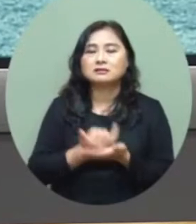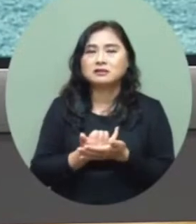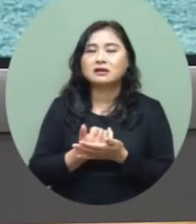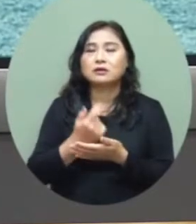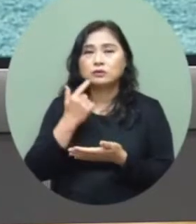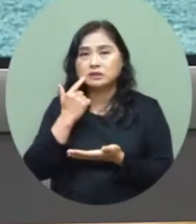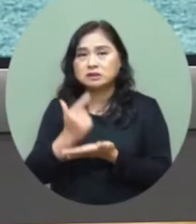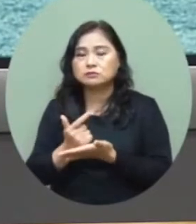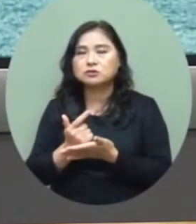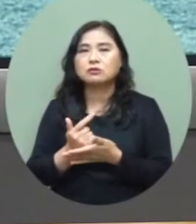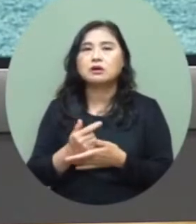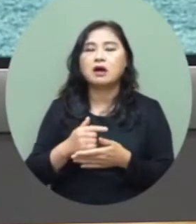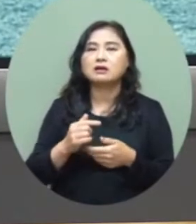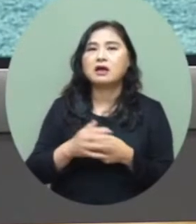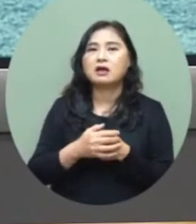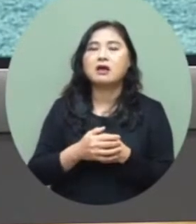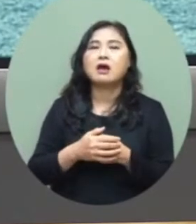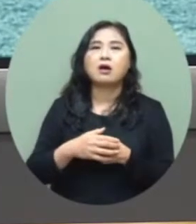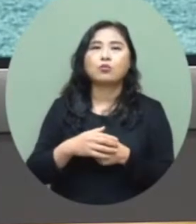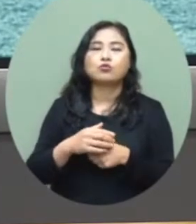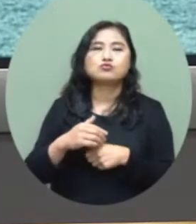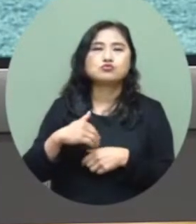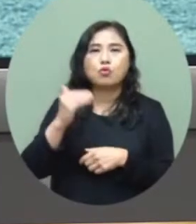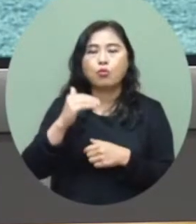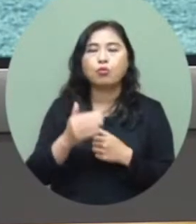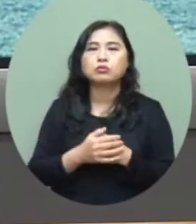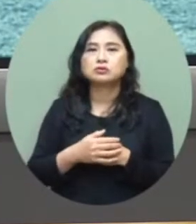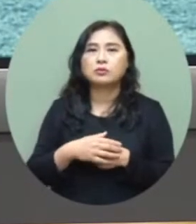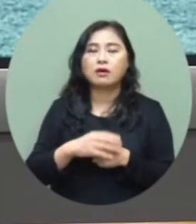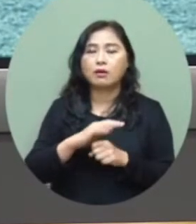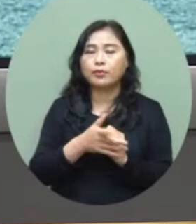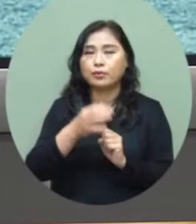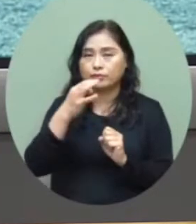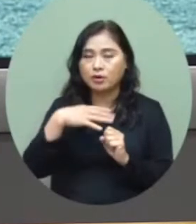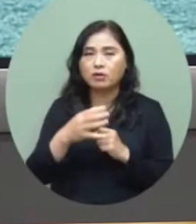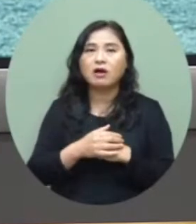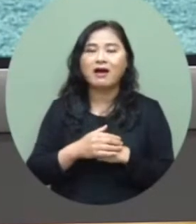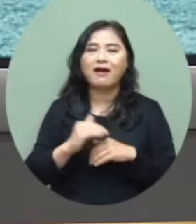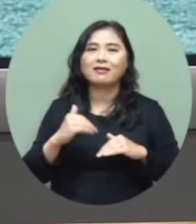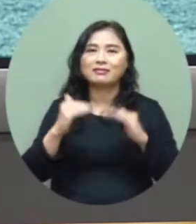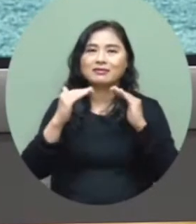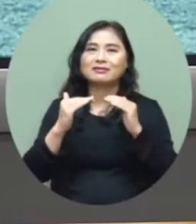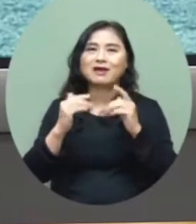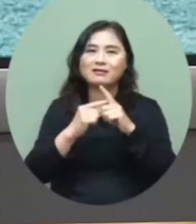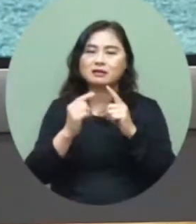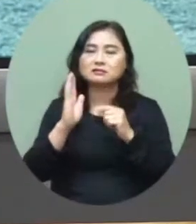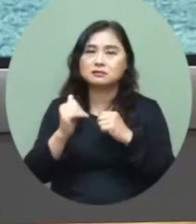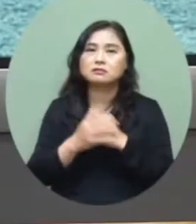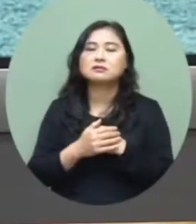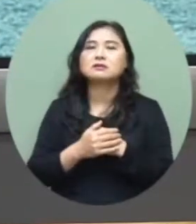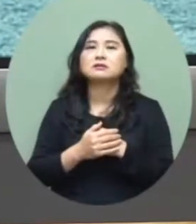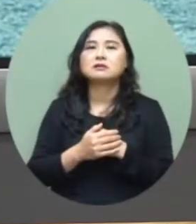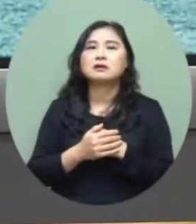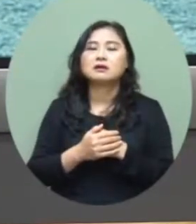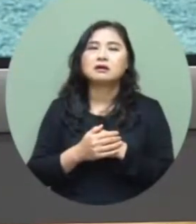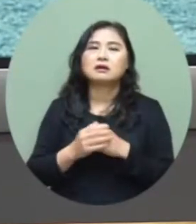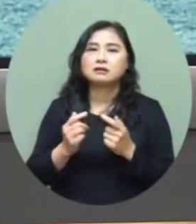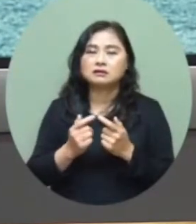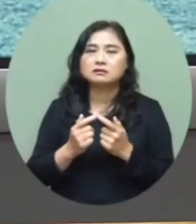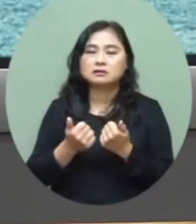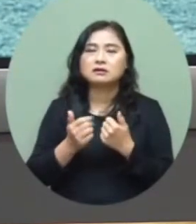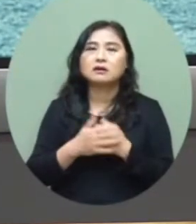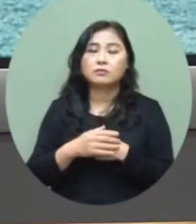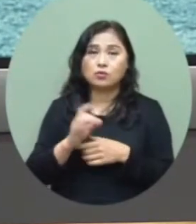risk and they have a higher risk of serious conditions, and there are available COVID